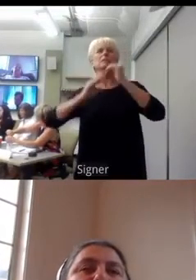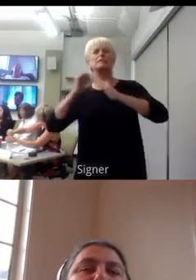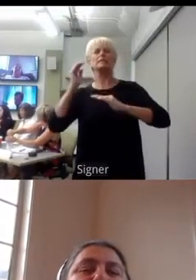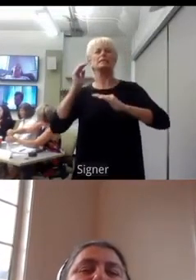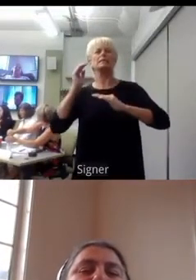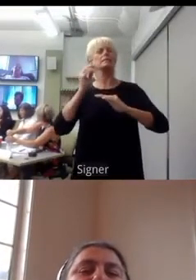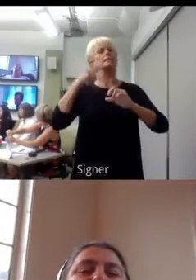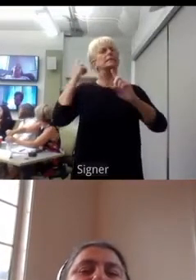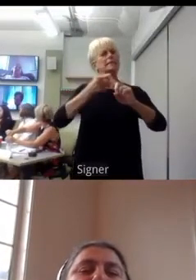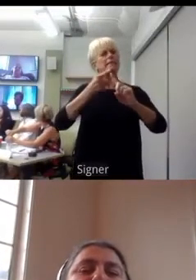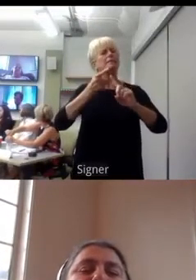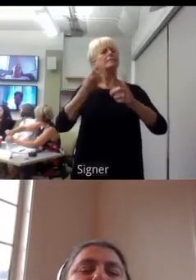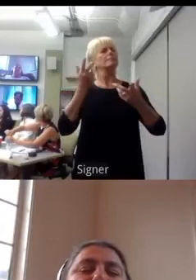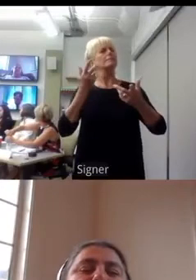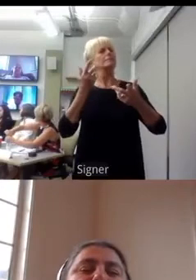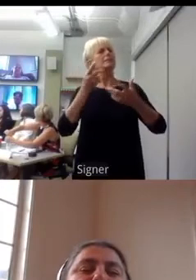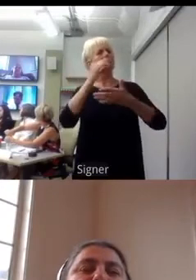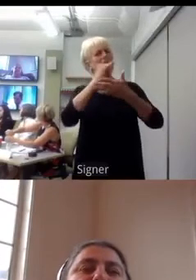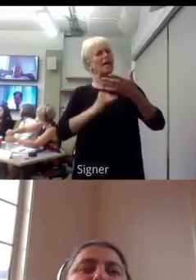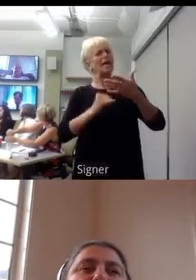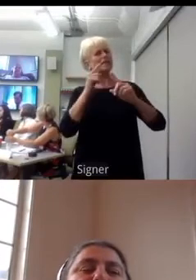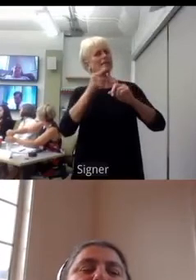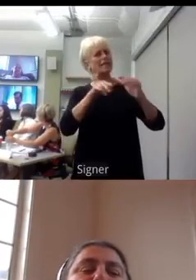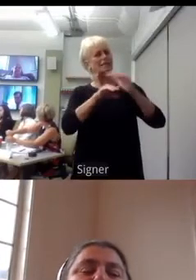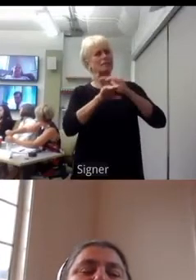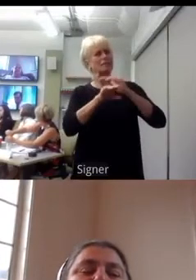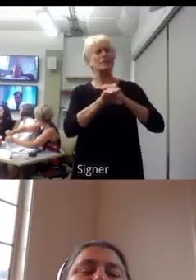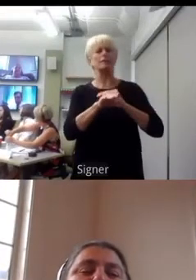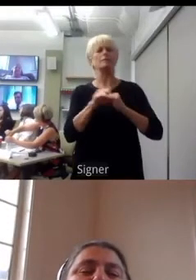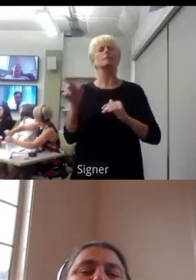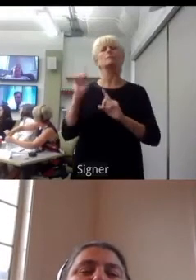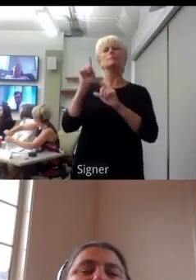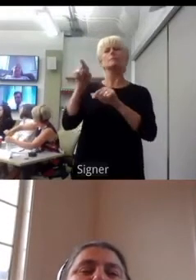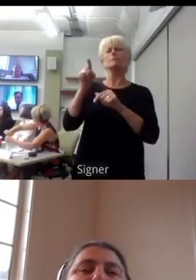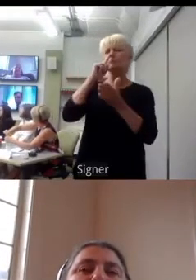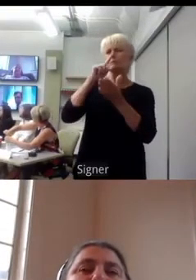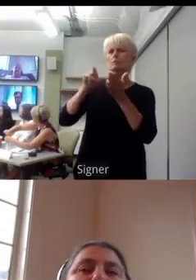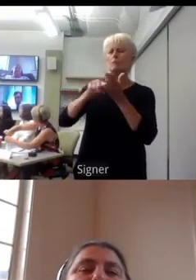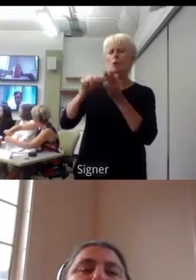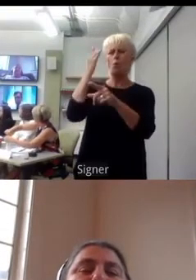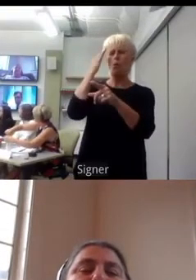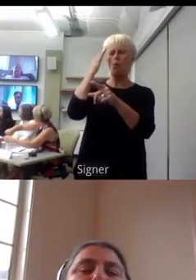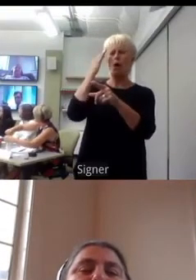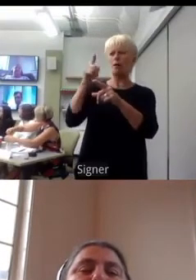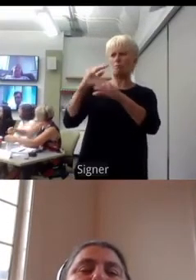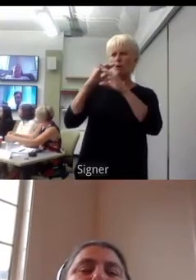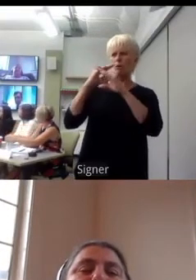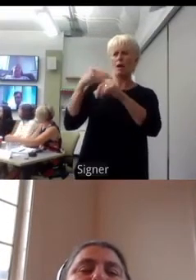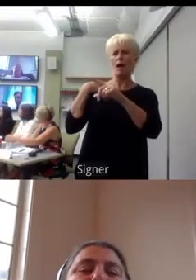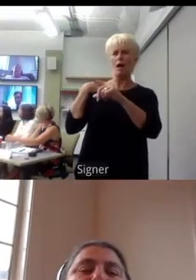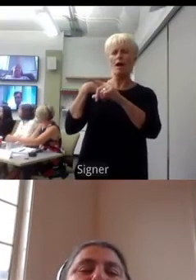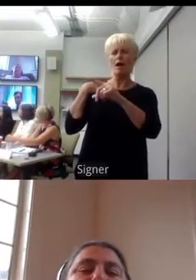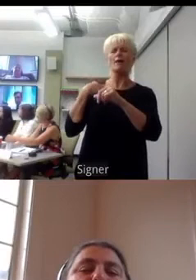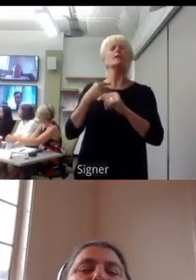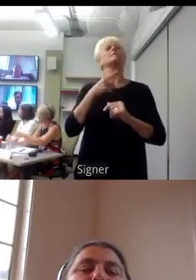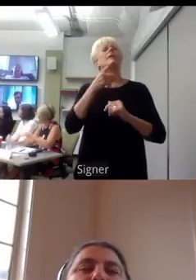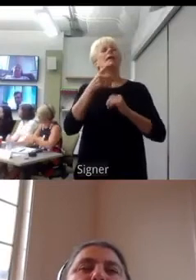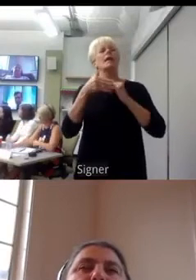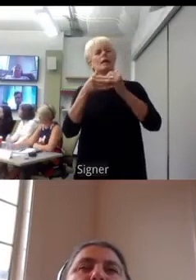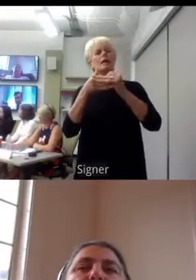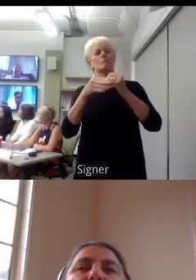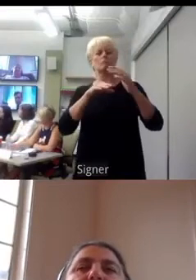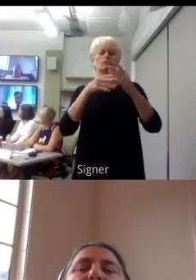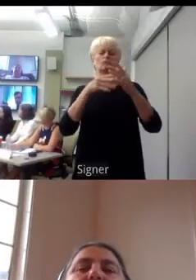auditing buildings for where there are accessibility problems, and helping draft accessibility